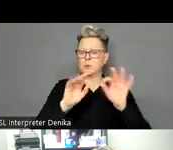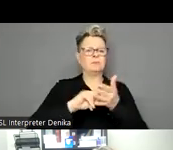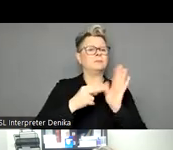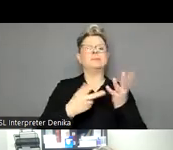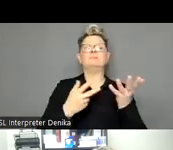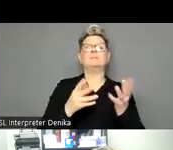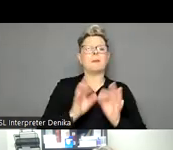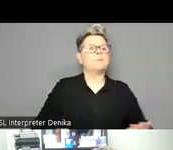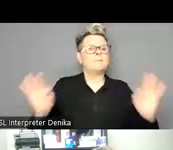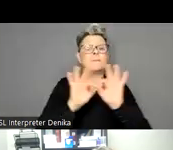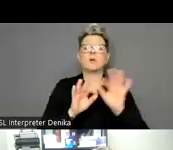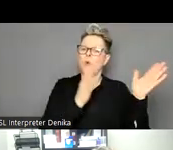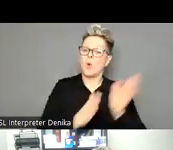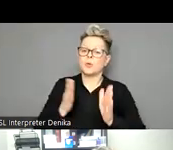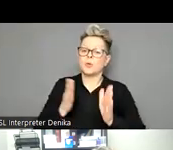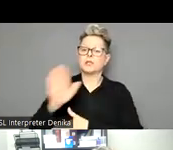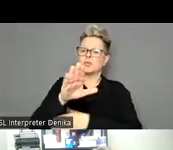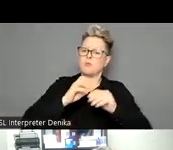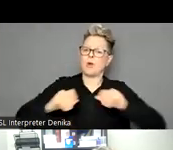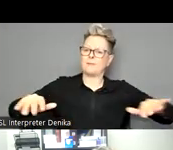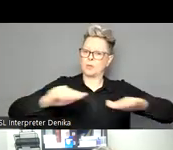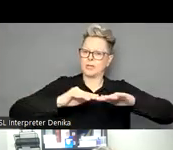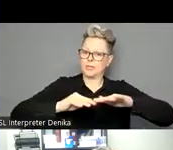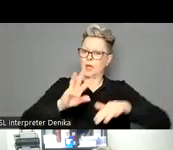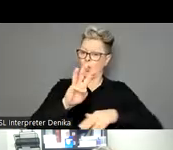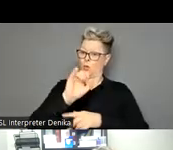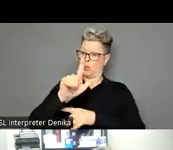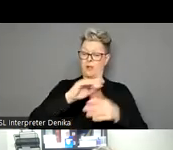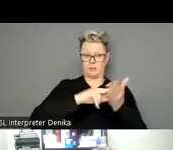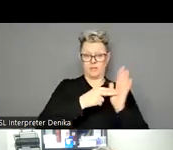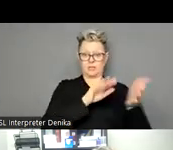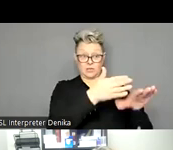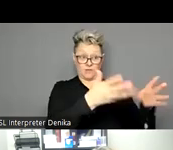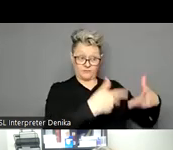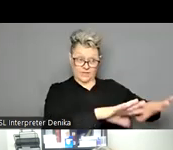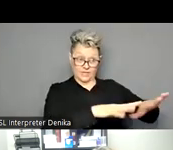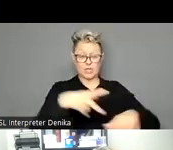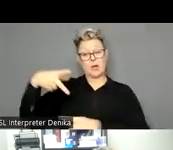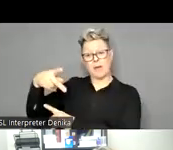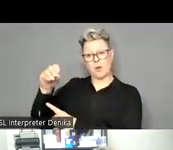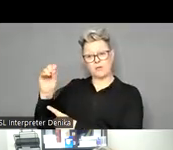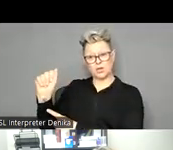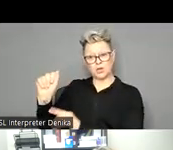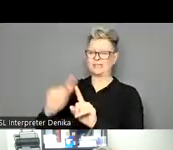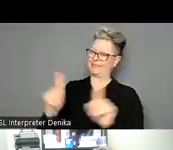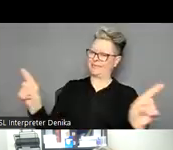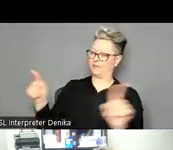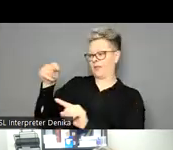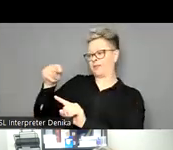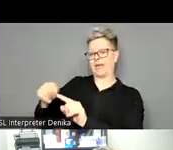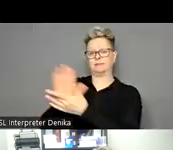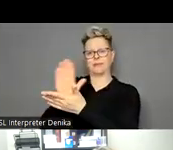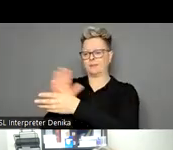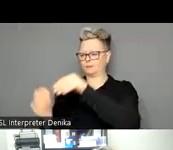property. So a will is about what will happen after you die, whereas a power of attorney is a little different. That's a document that